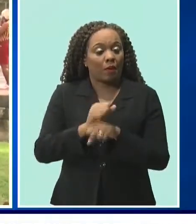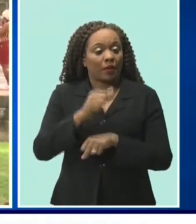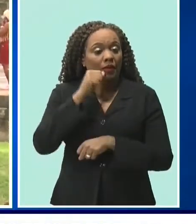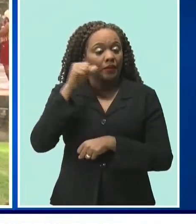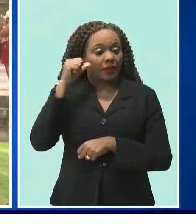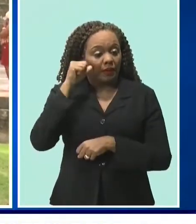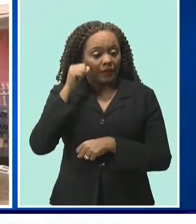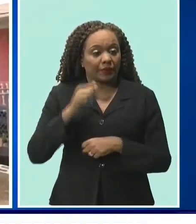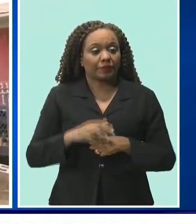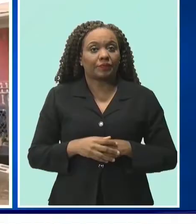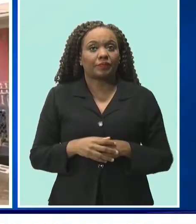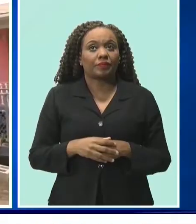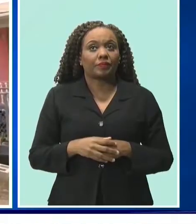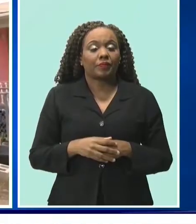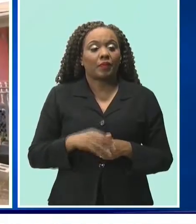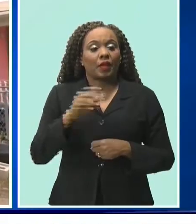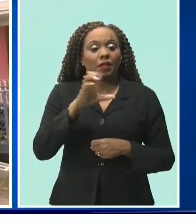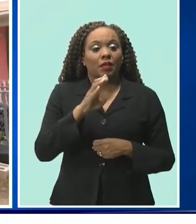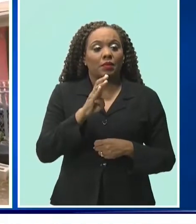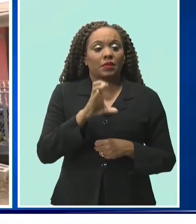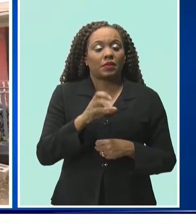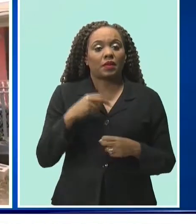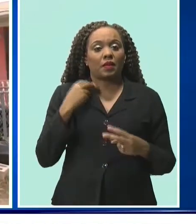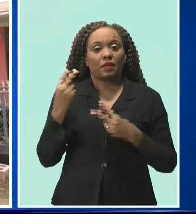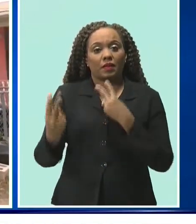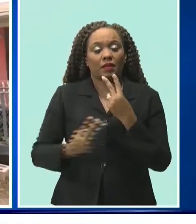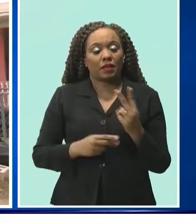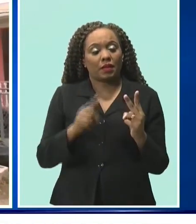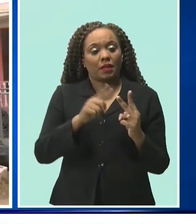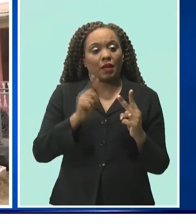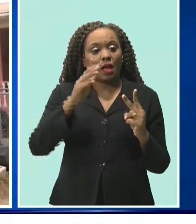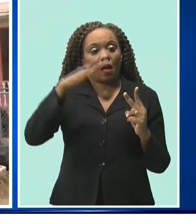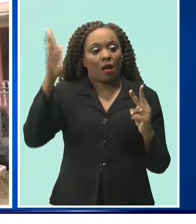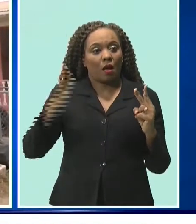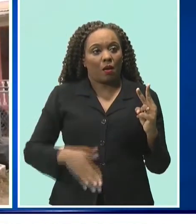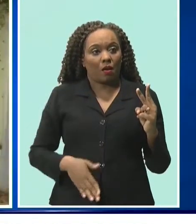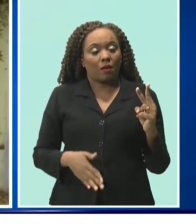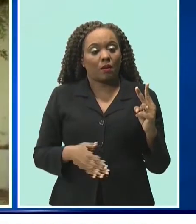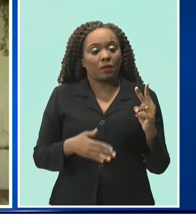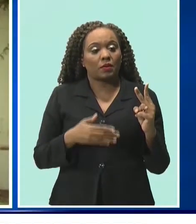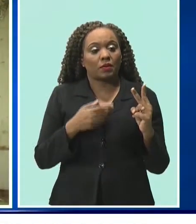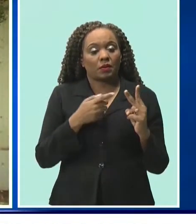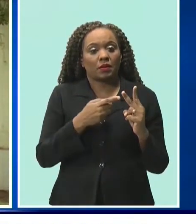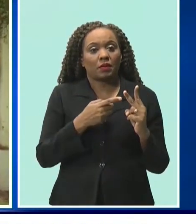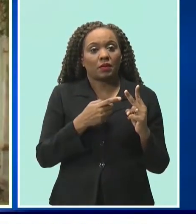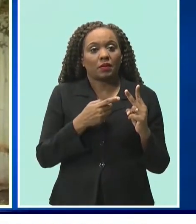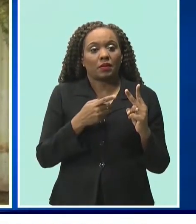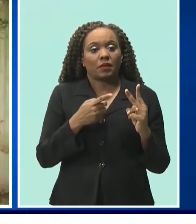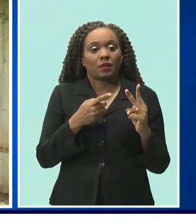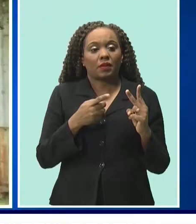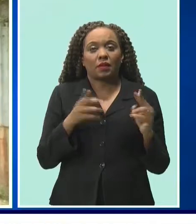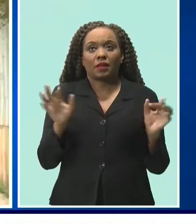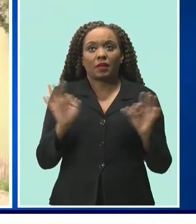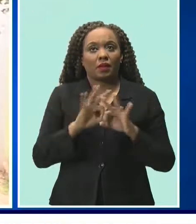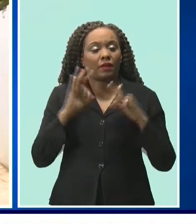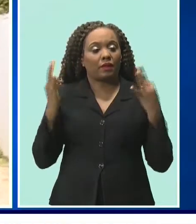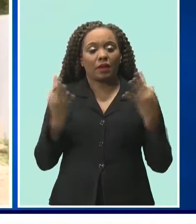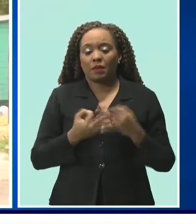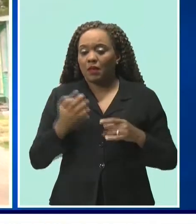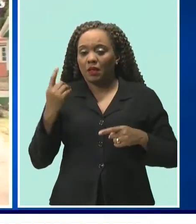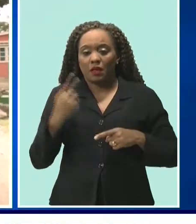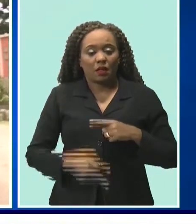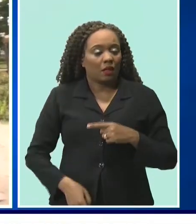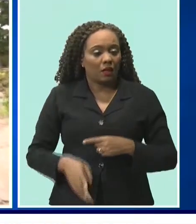Hill. When a CBC team visited Griffiths Lanes Road, Britton's Hill St. Michael home, his family was understandably too distraught